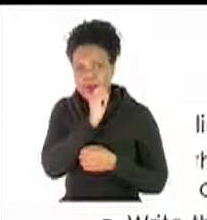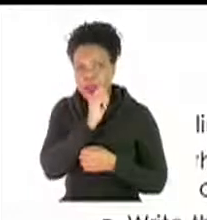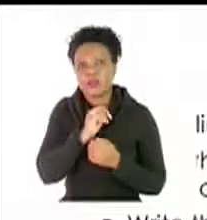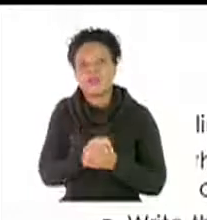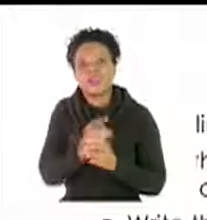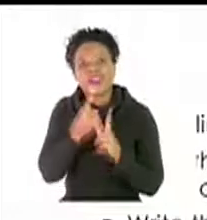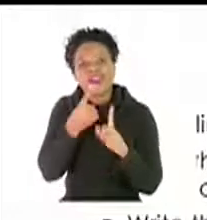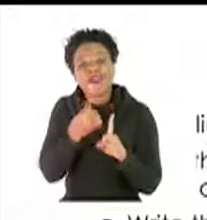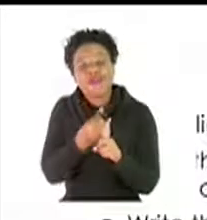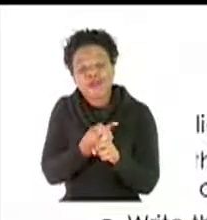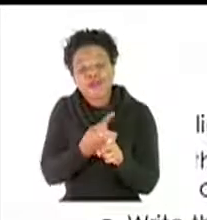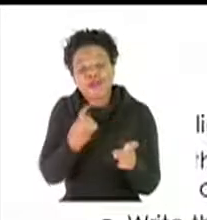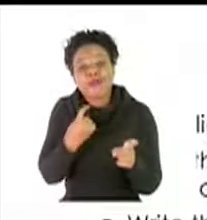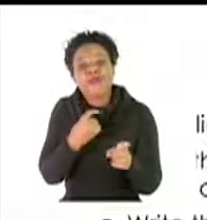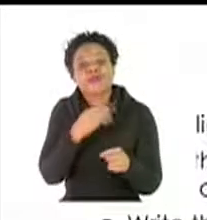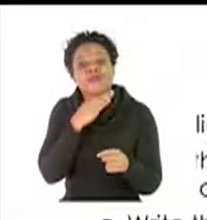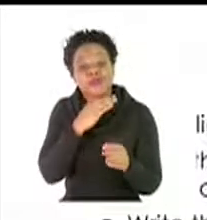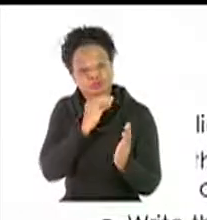that's fine.